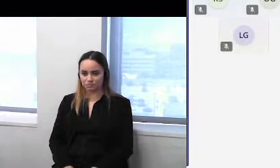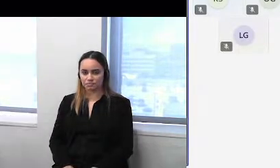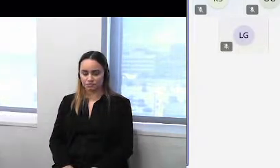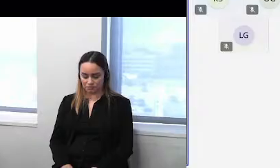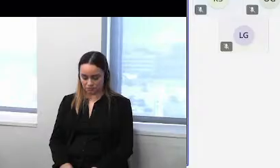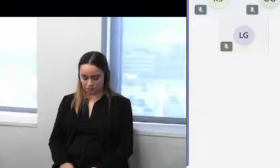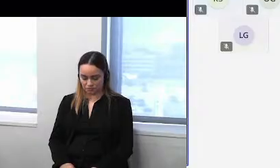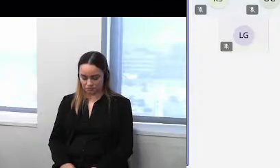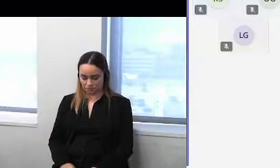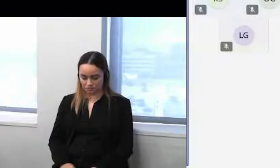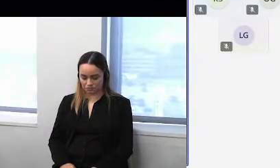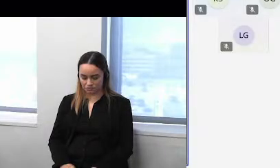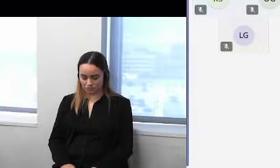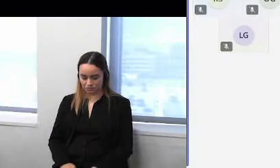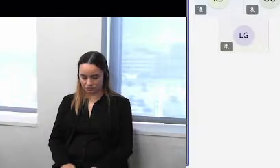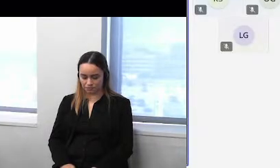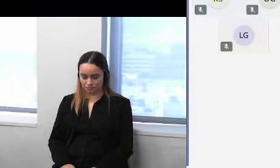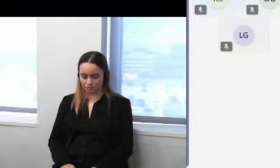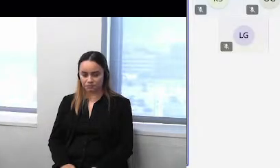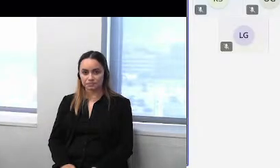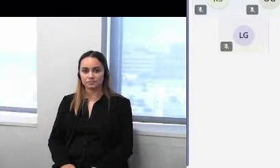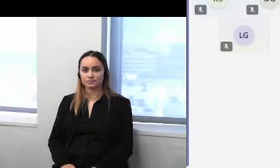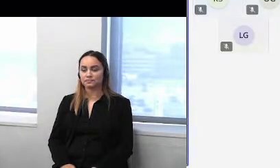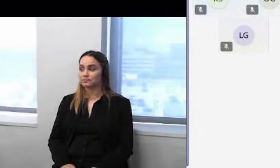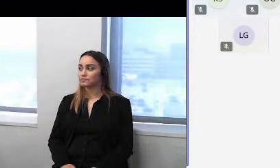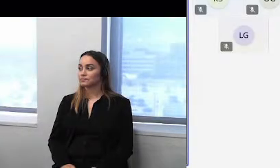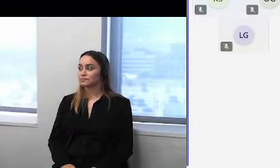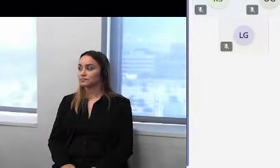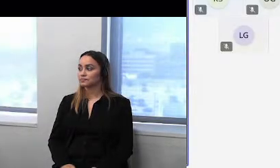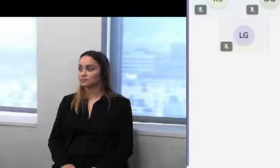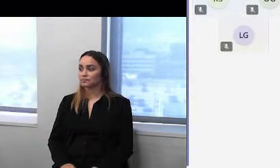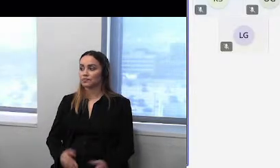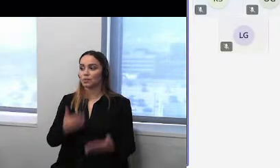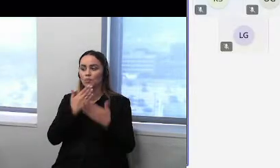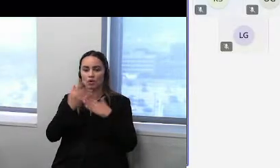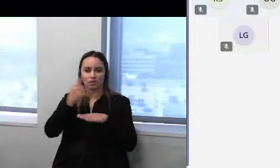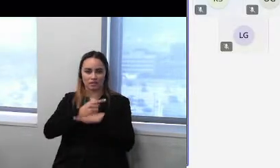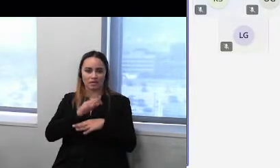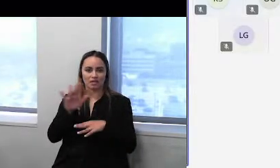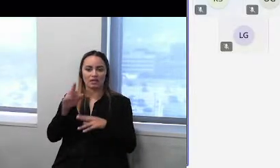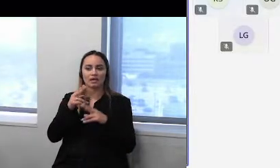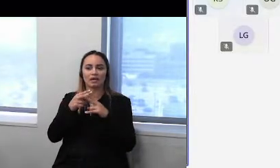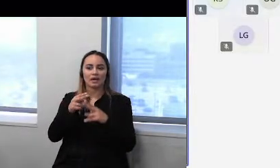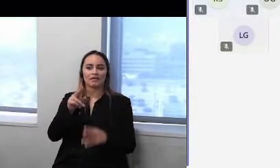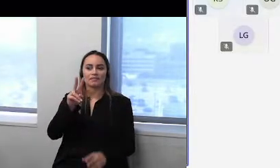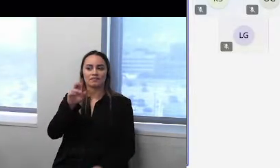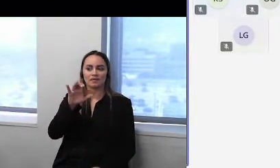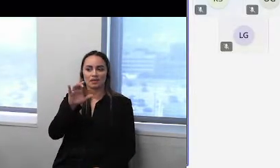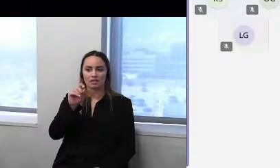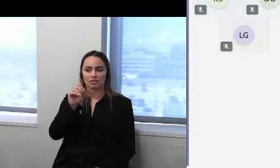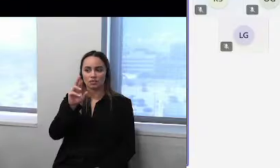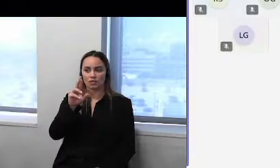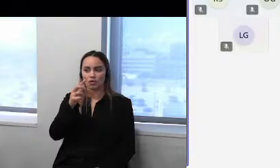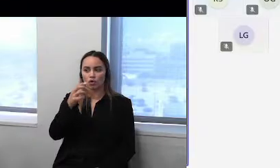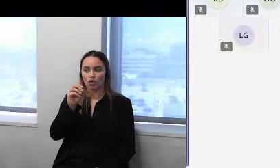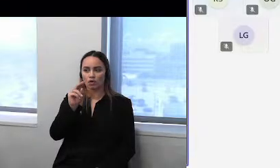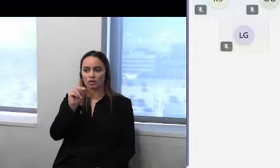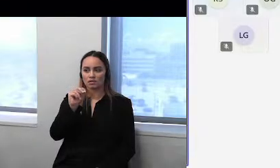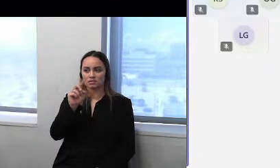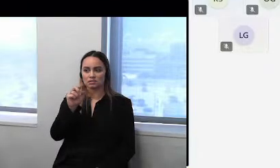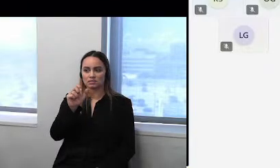Good morning. For the record, it's Victor Gonzalez. Into the microphone, please, sir.